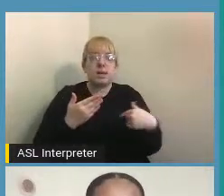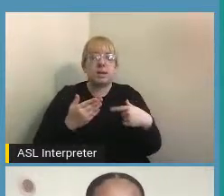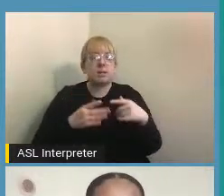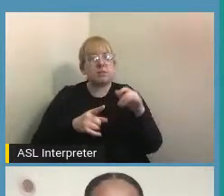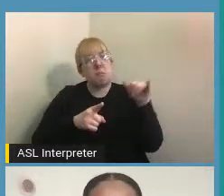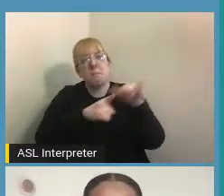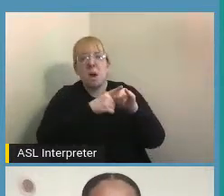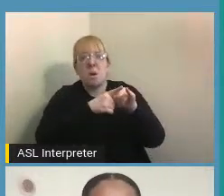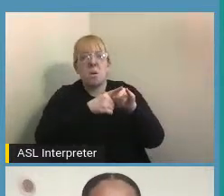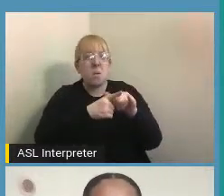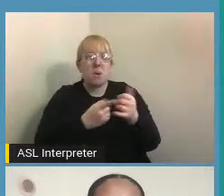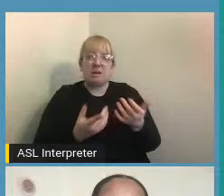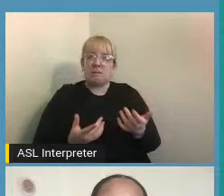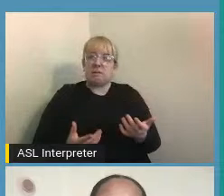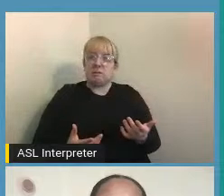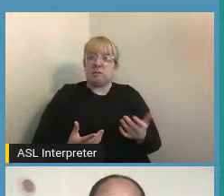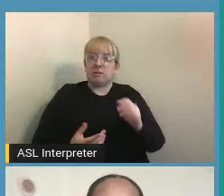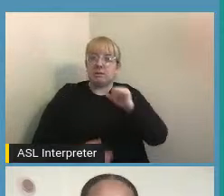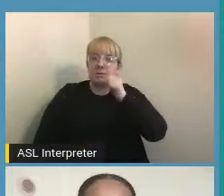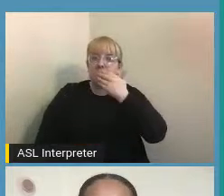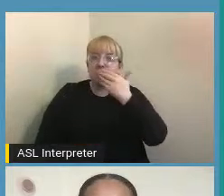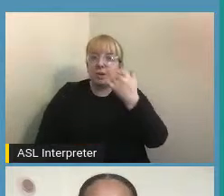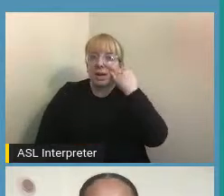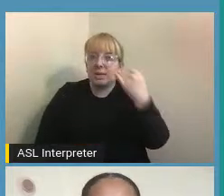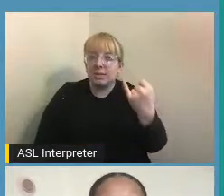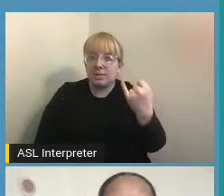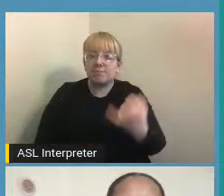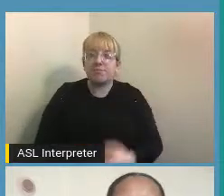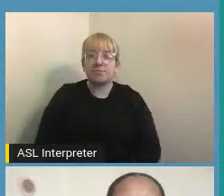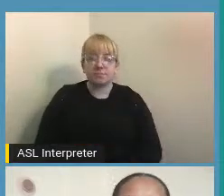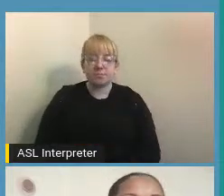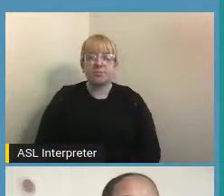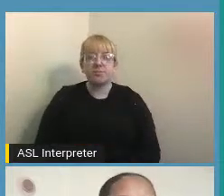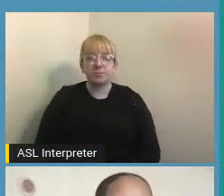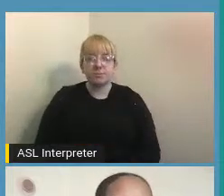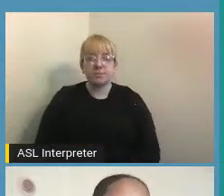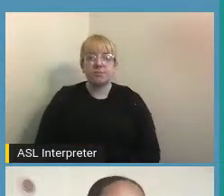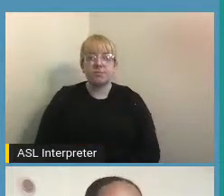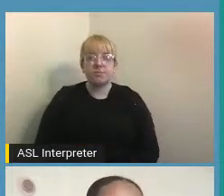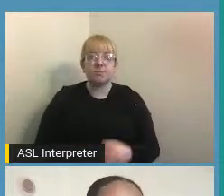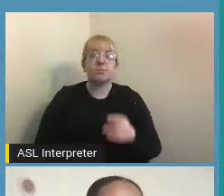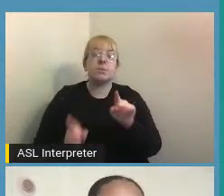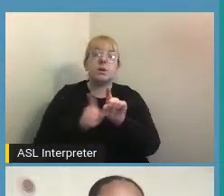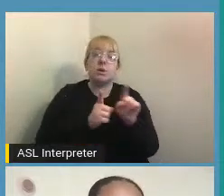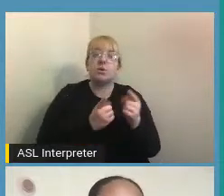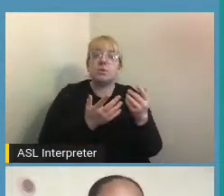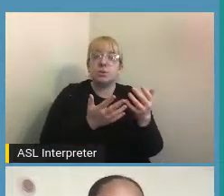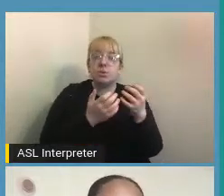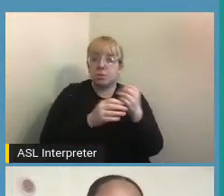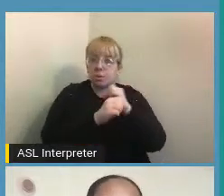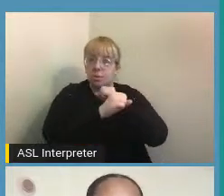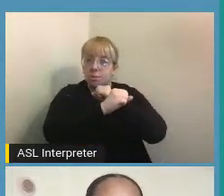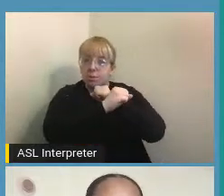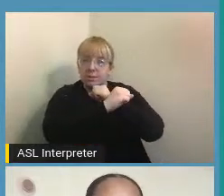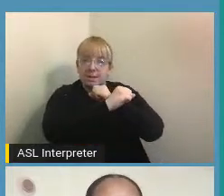audience to understand. Um, and you also, you want to protect the integrity of